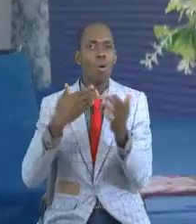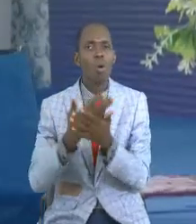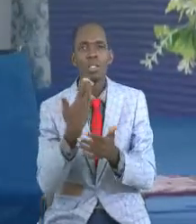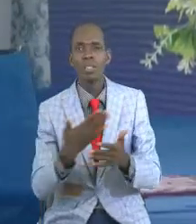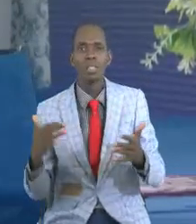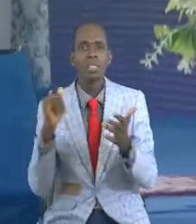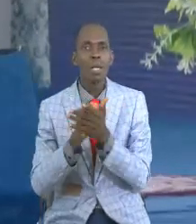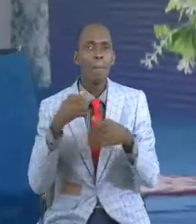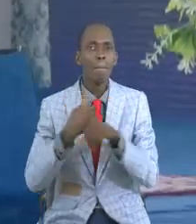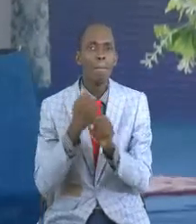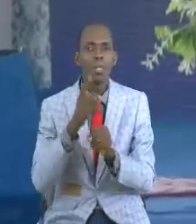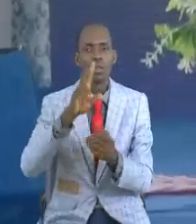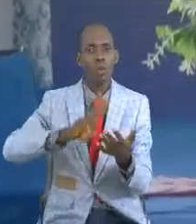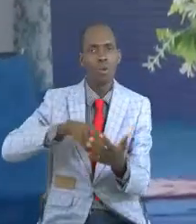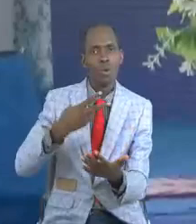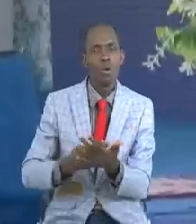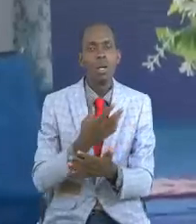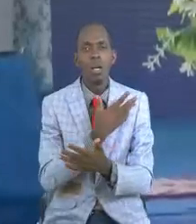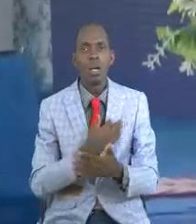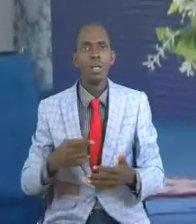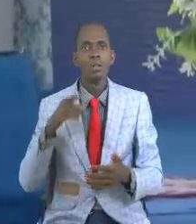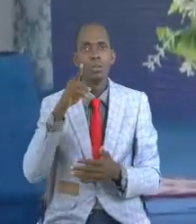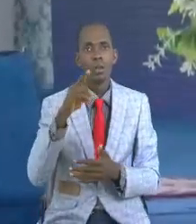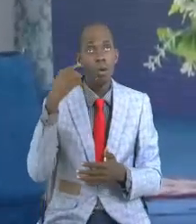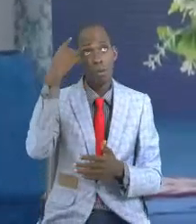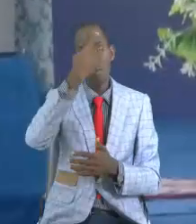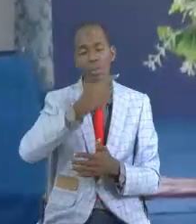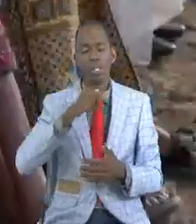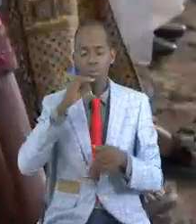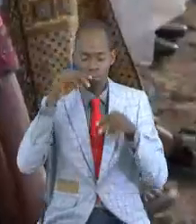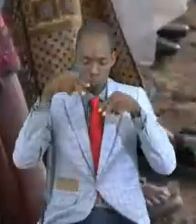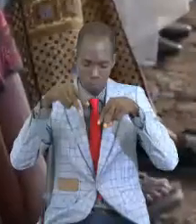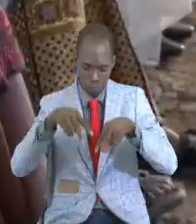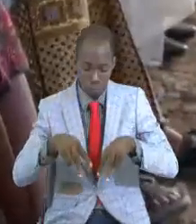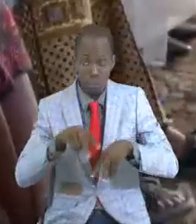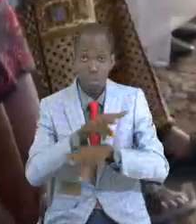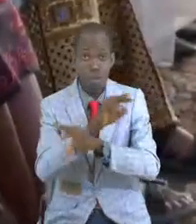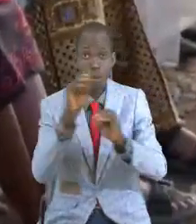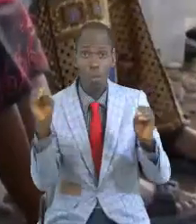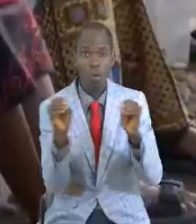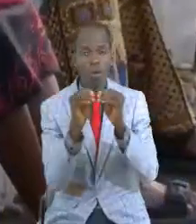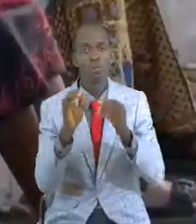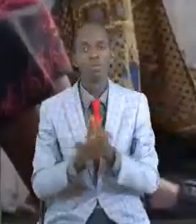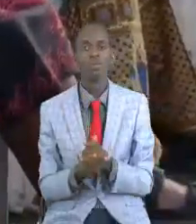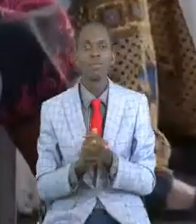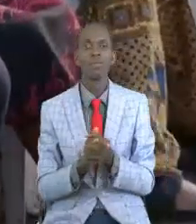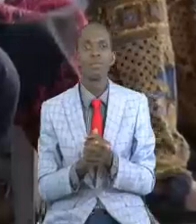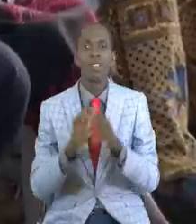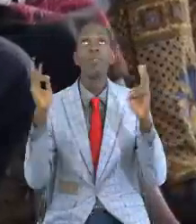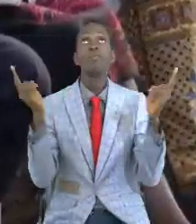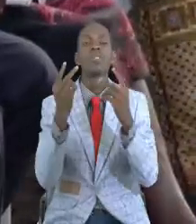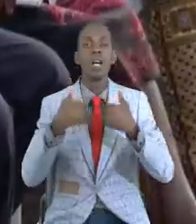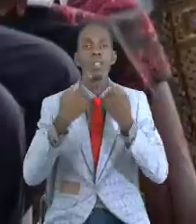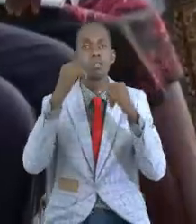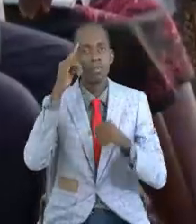you fall and your face was on the ground no more victory has come